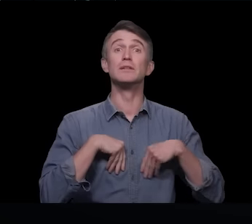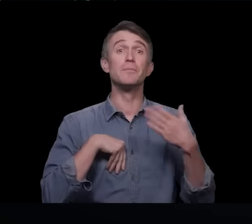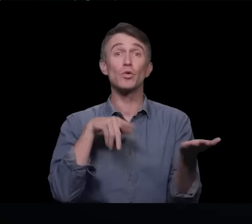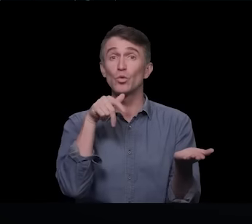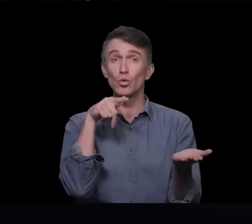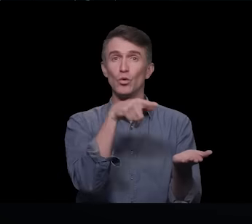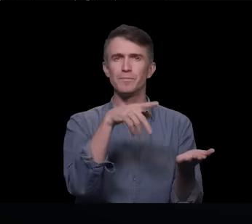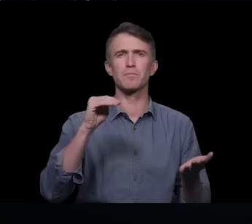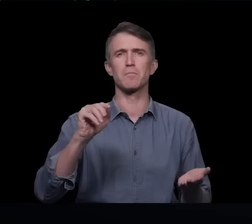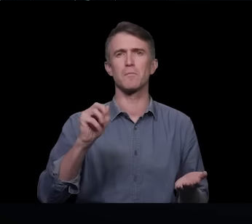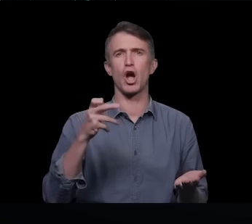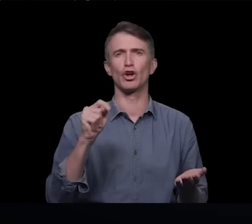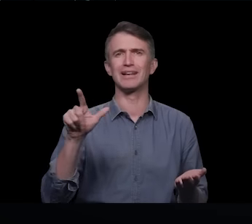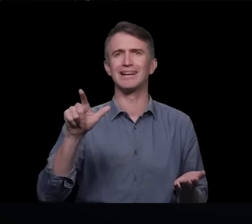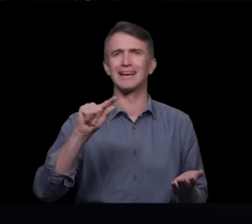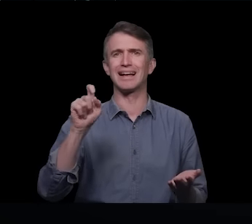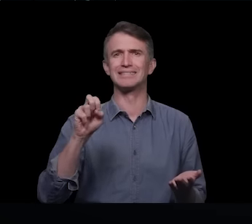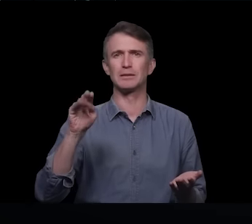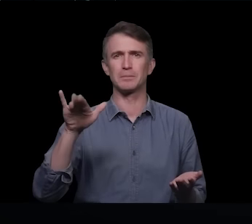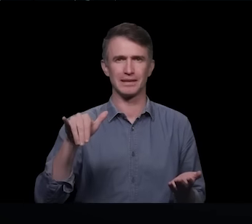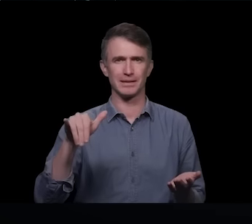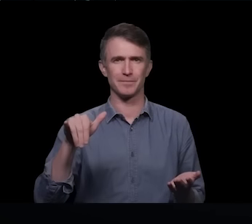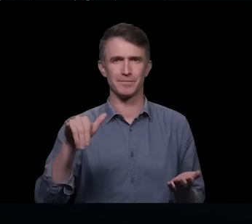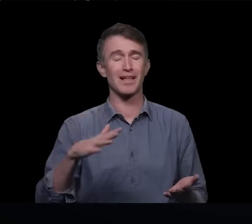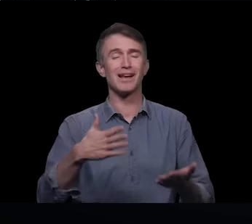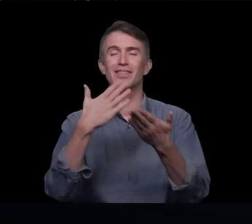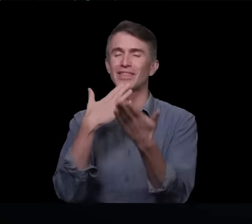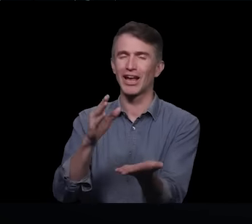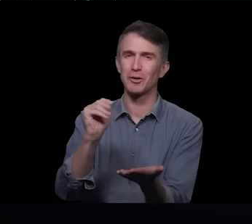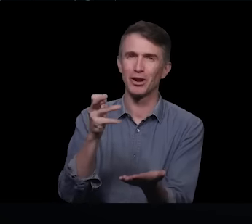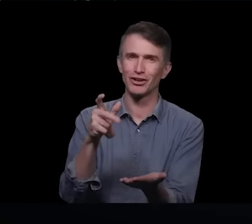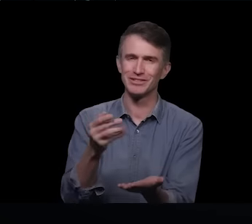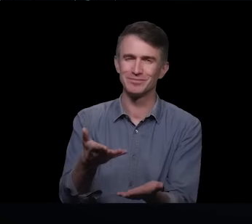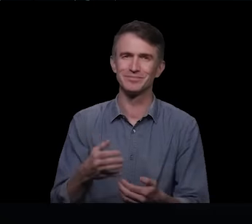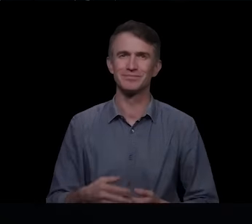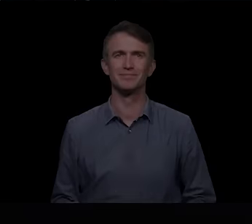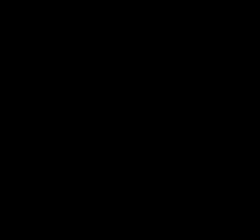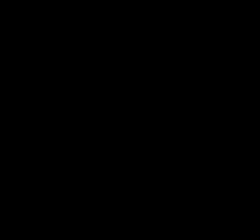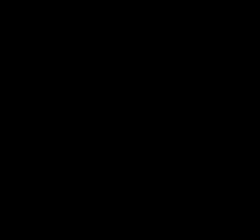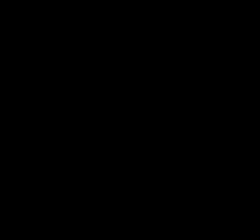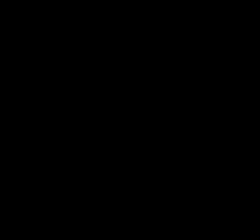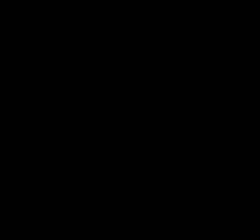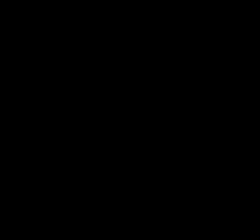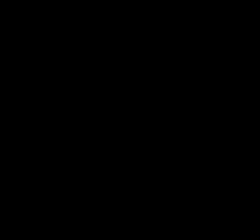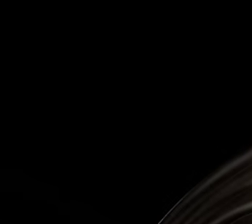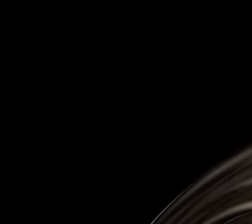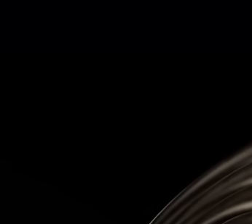to accept the award is Margaret Lazenby. Thank you, Margaret.